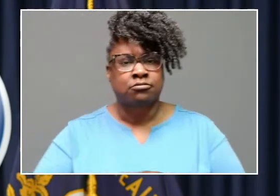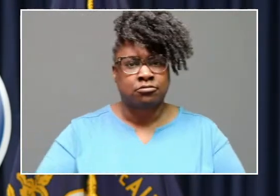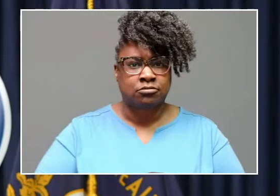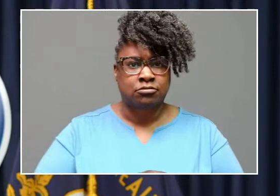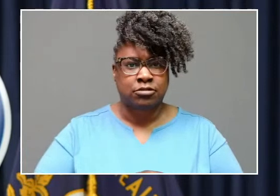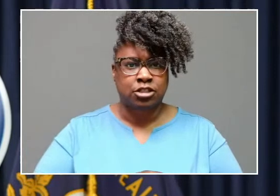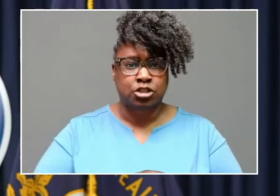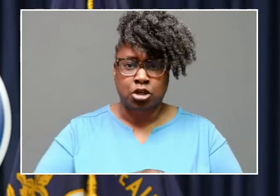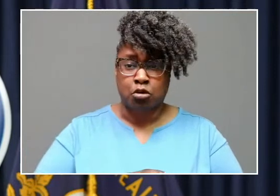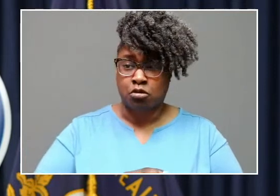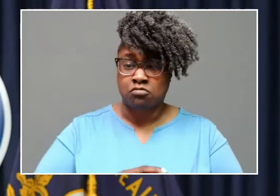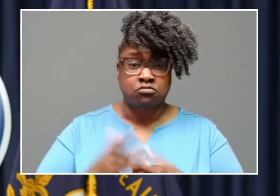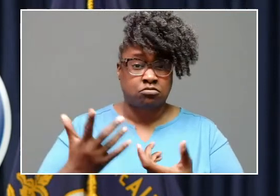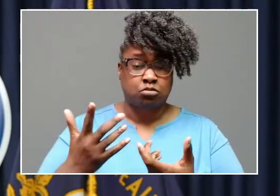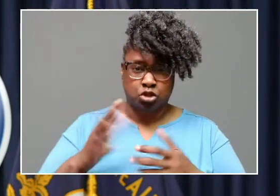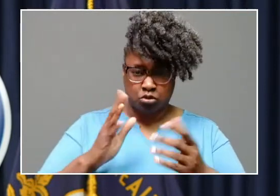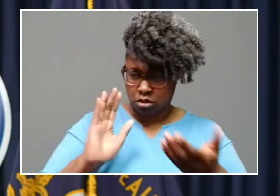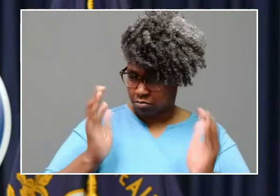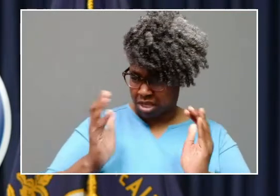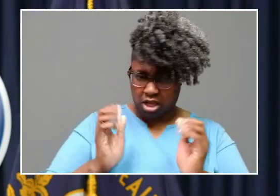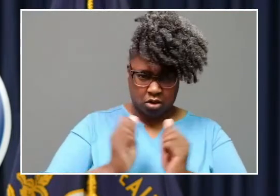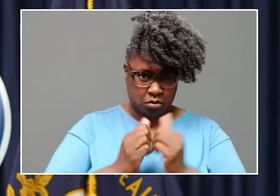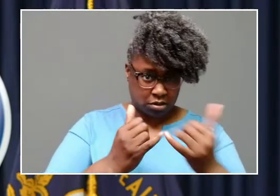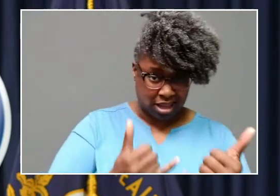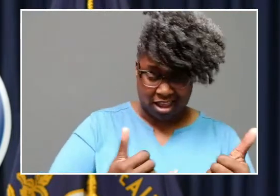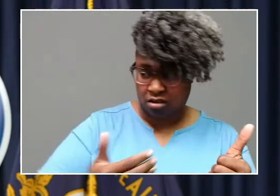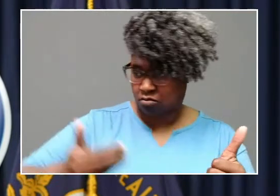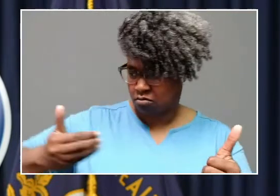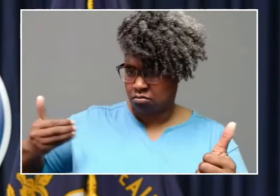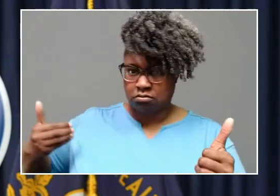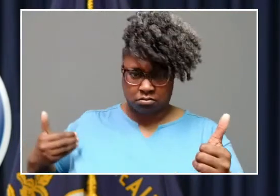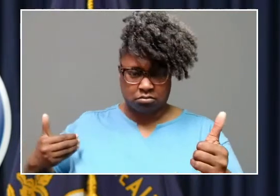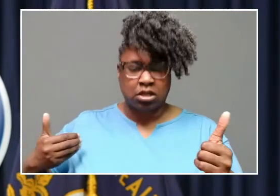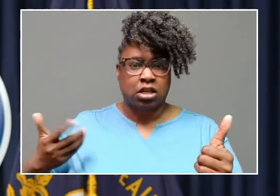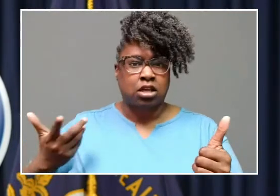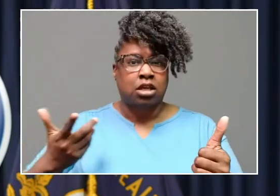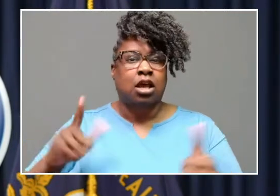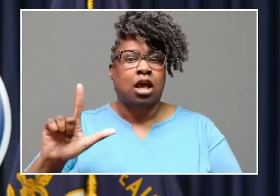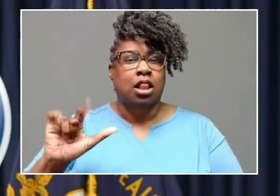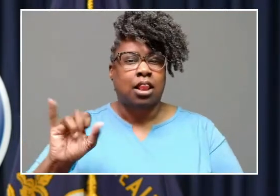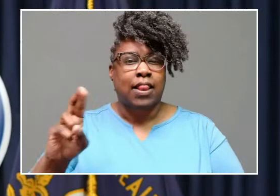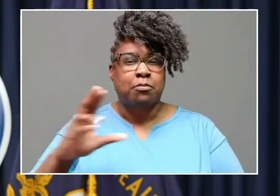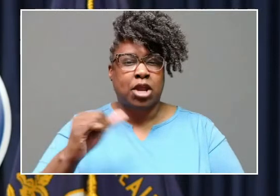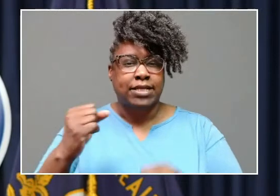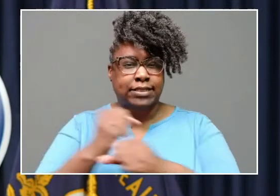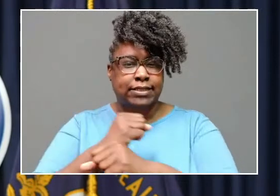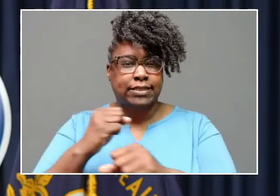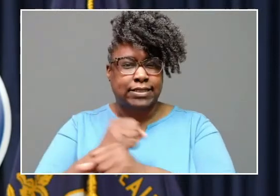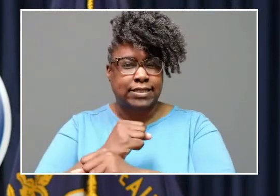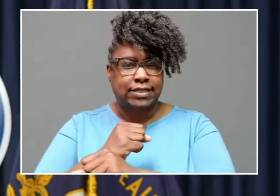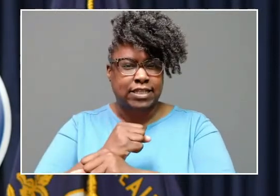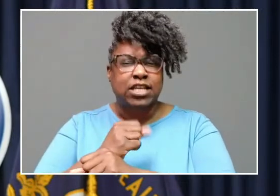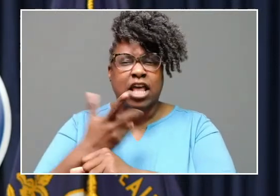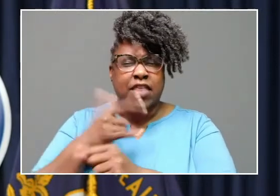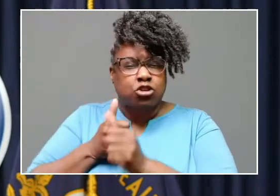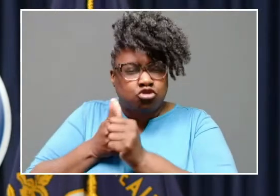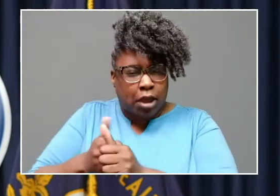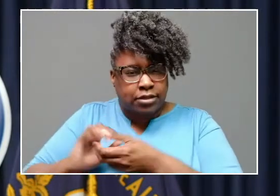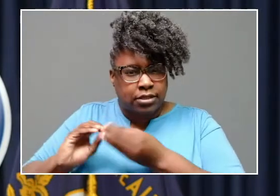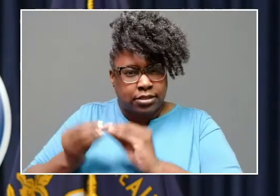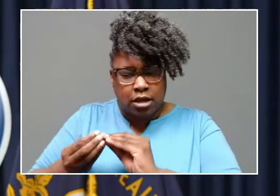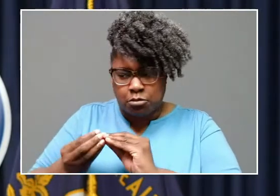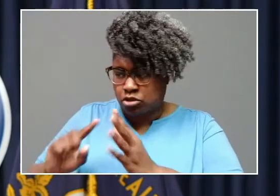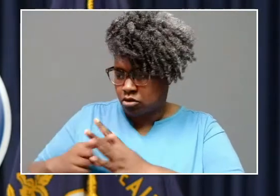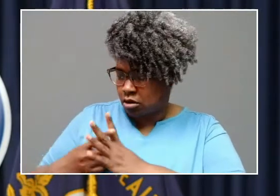in Kentucky's history since the Bureau of Labor and Statistics started tracking it in 1976. Kentucky is